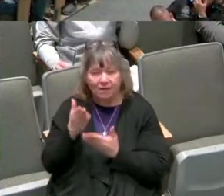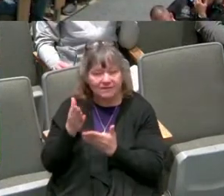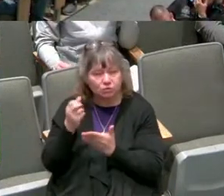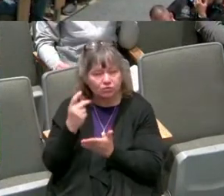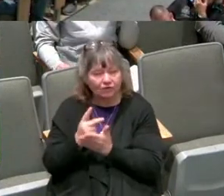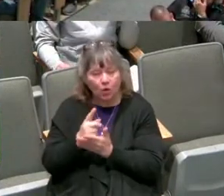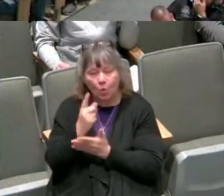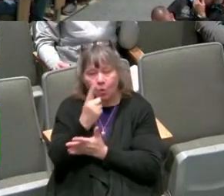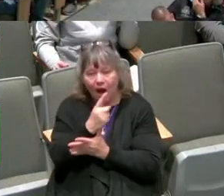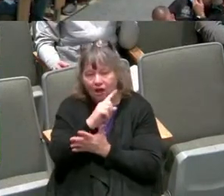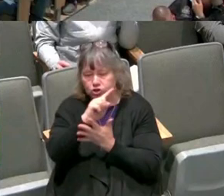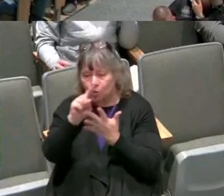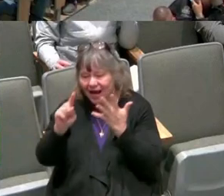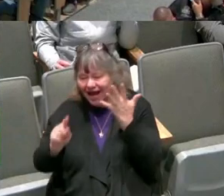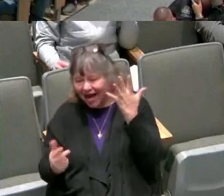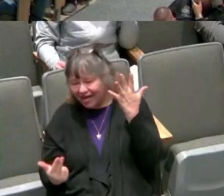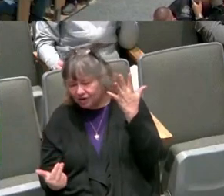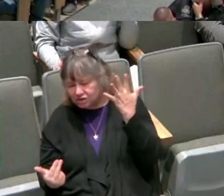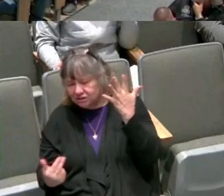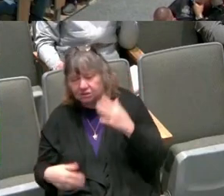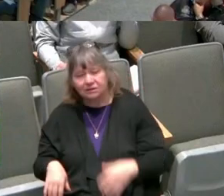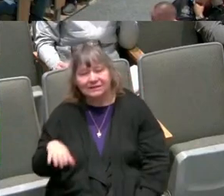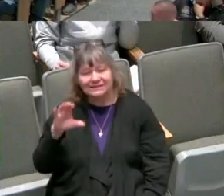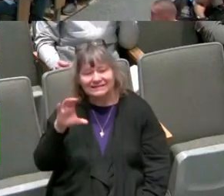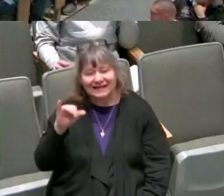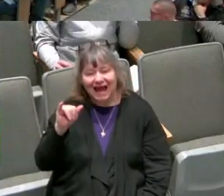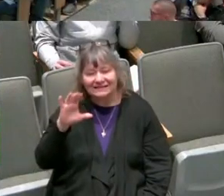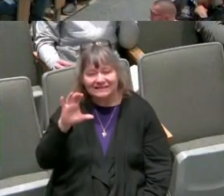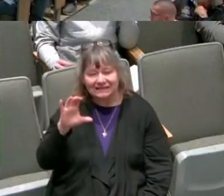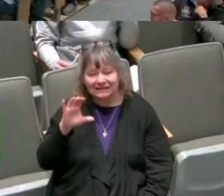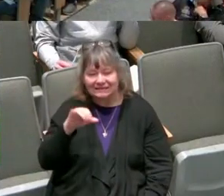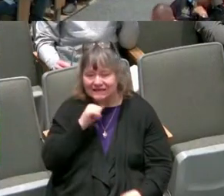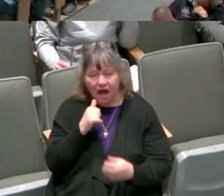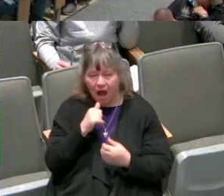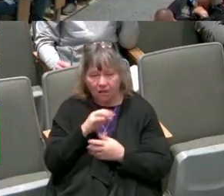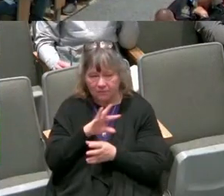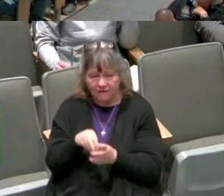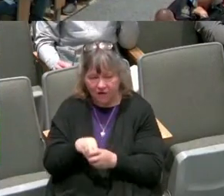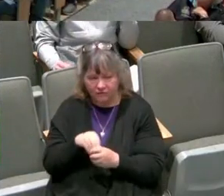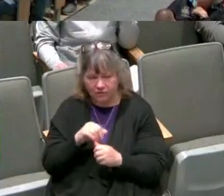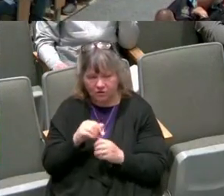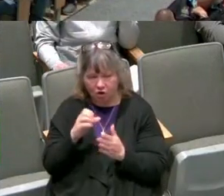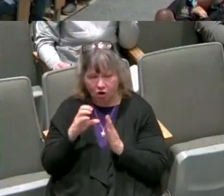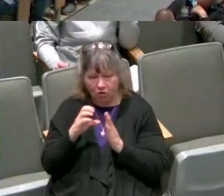13 inclusive cic did not take action item number 14.